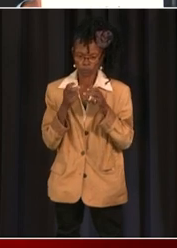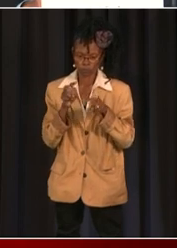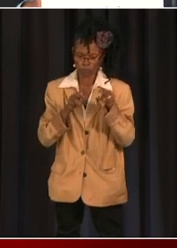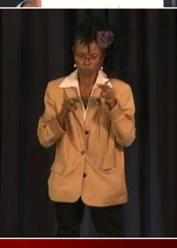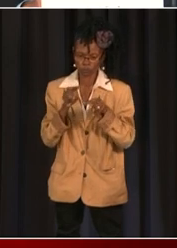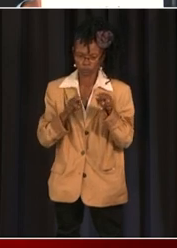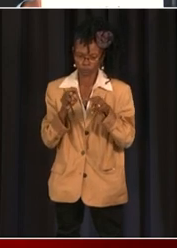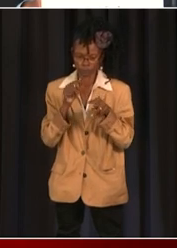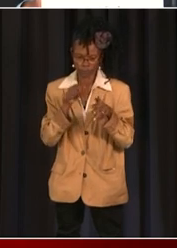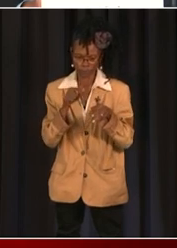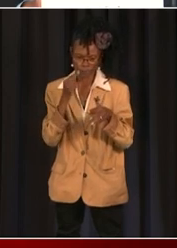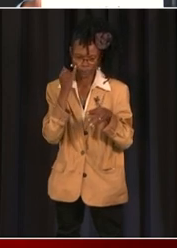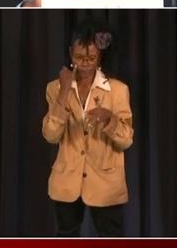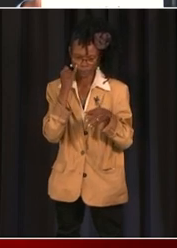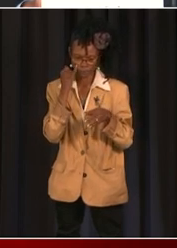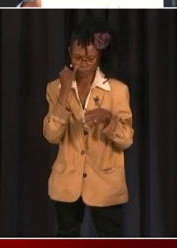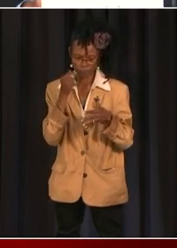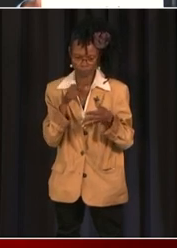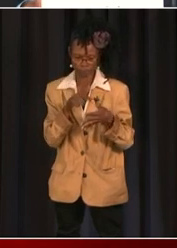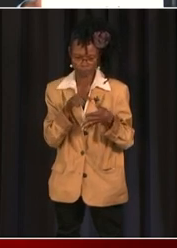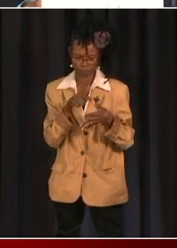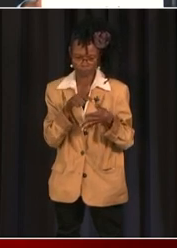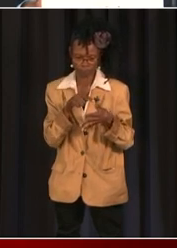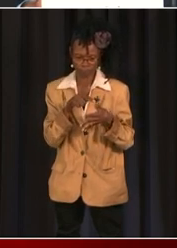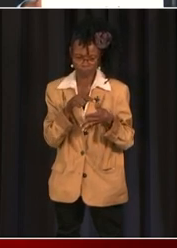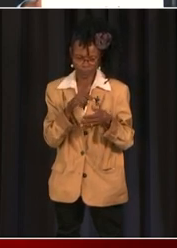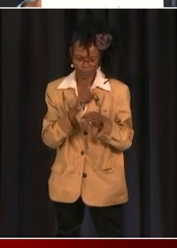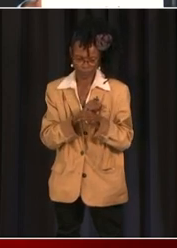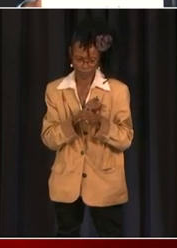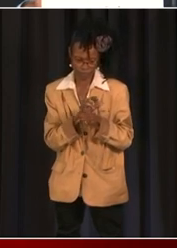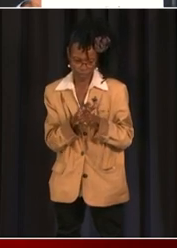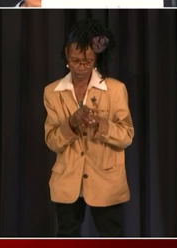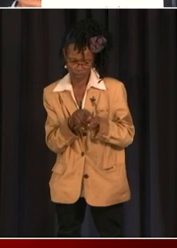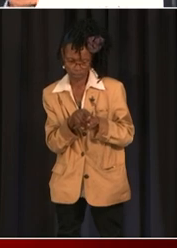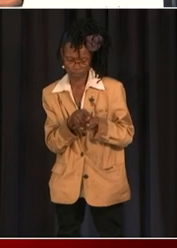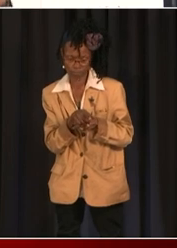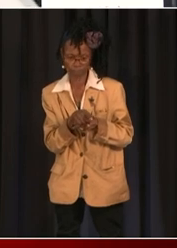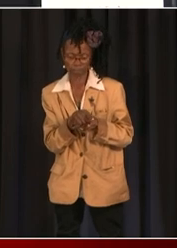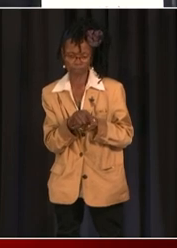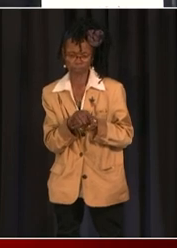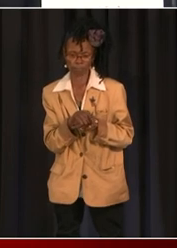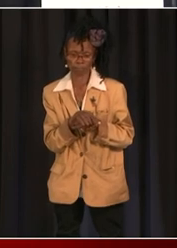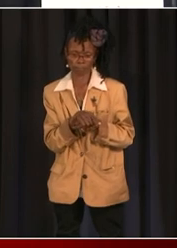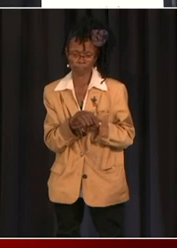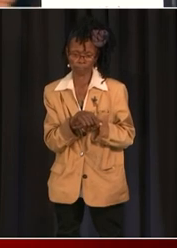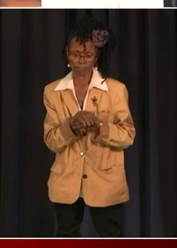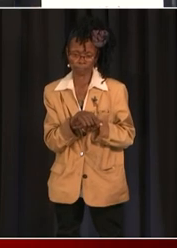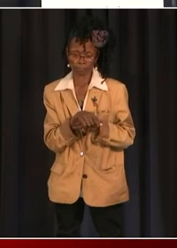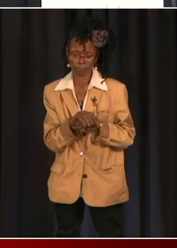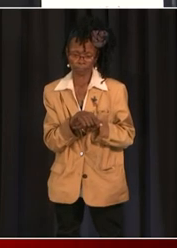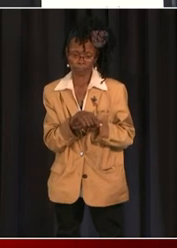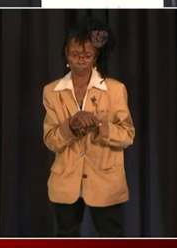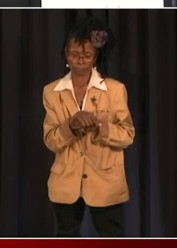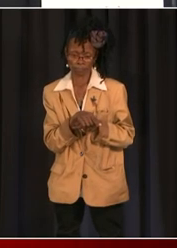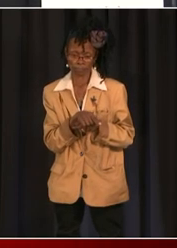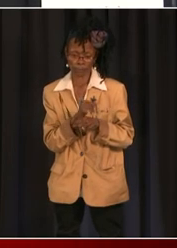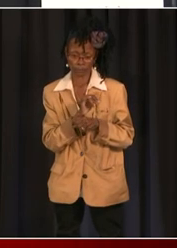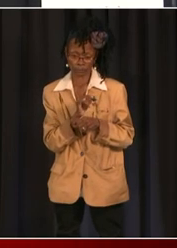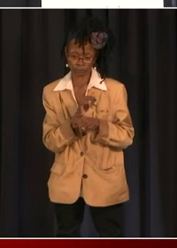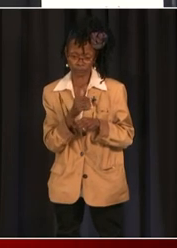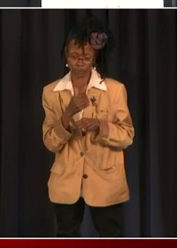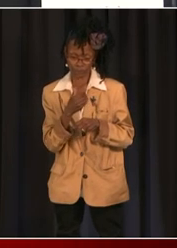for any symptoms of COVID-19 as described by Dr. Nesbitt earlier. We will also have